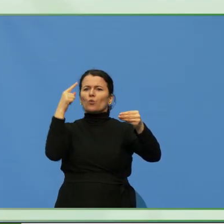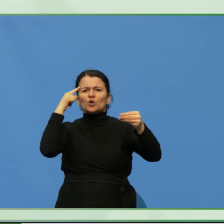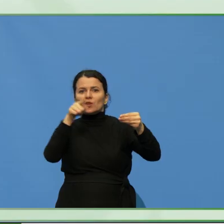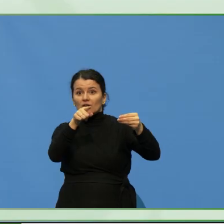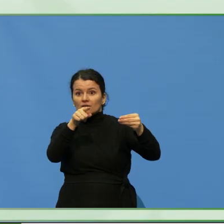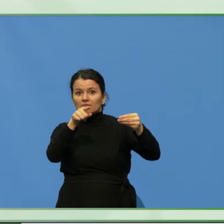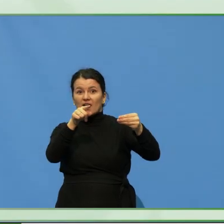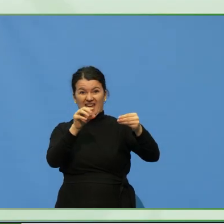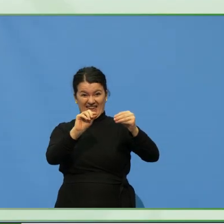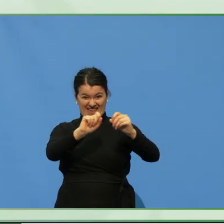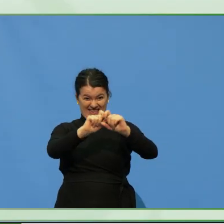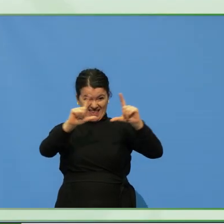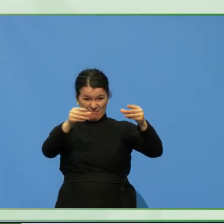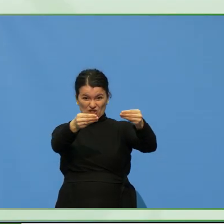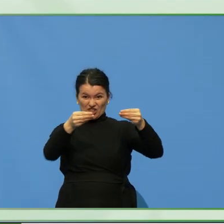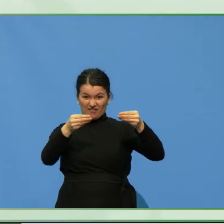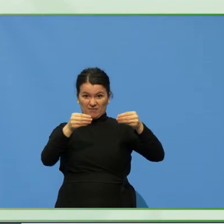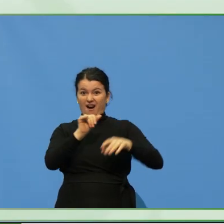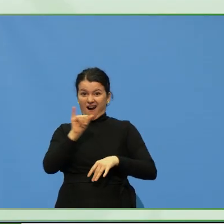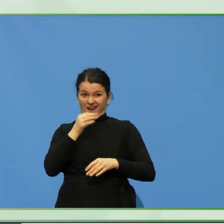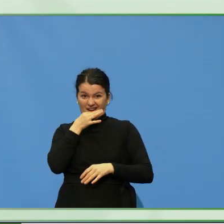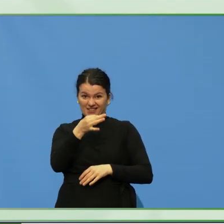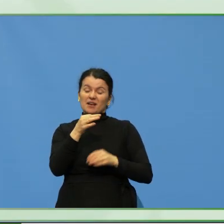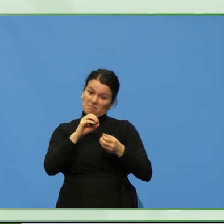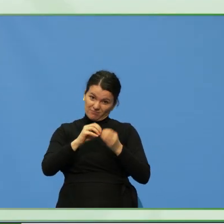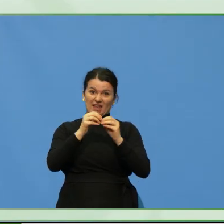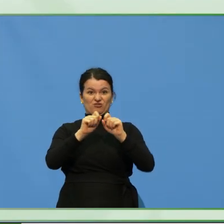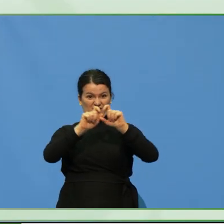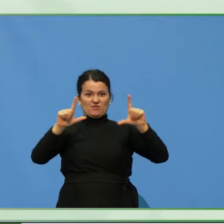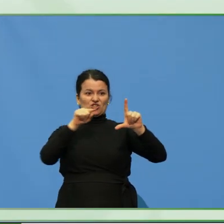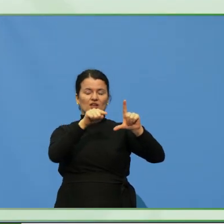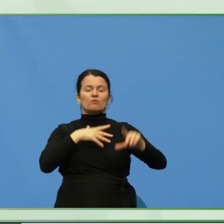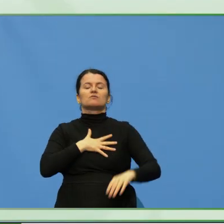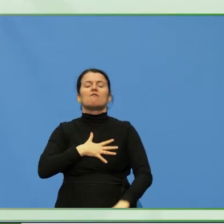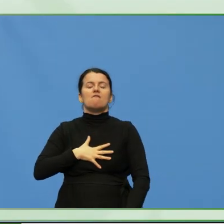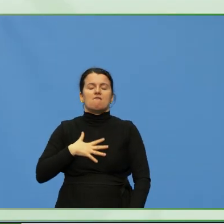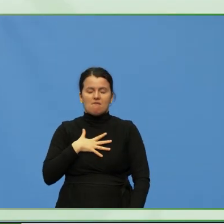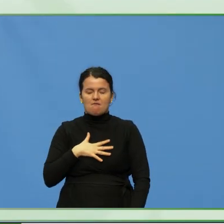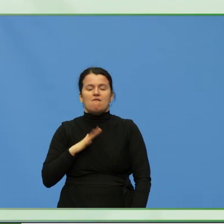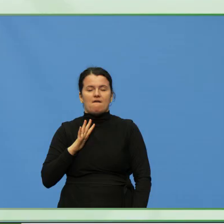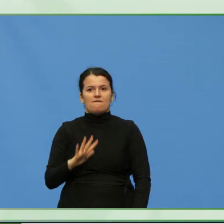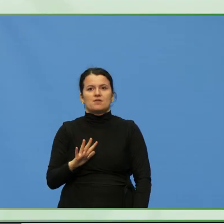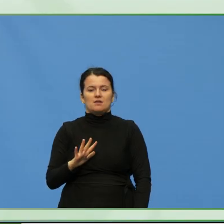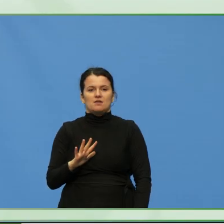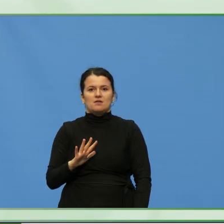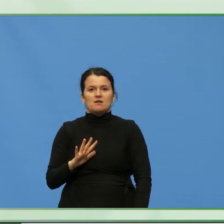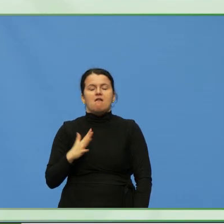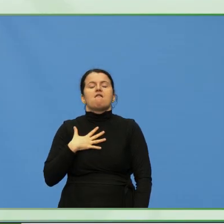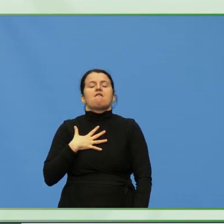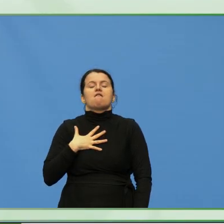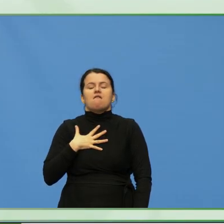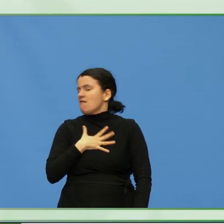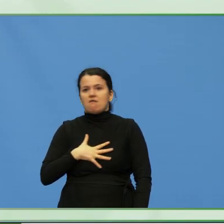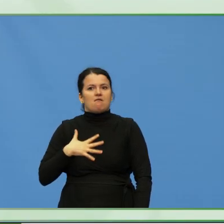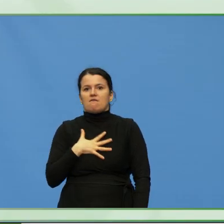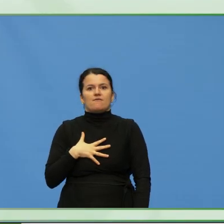It was awful. It was so awful, it was really upsetting. It was every historic depiction that exists